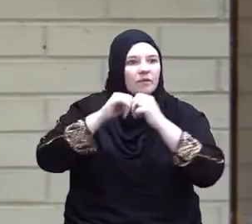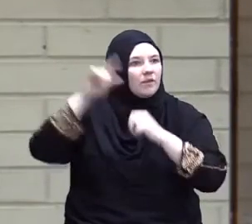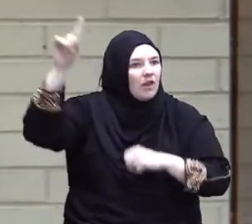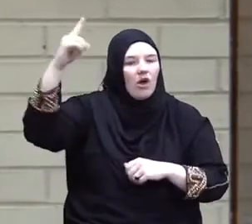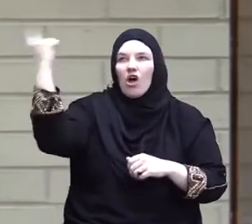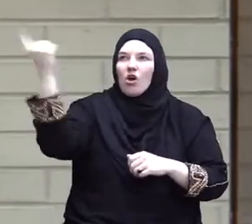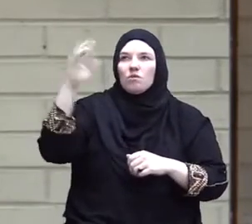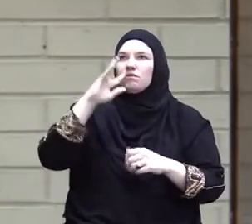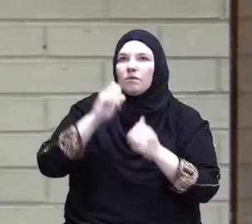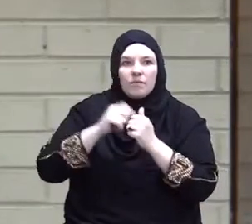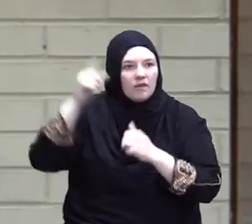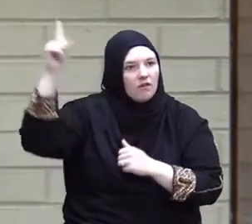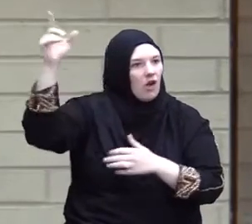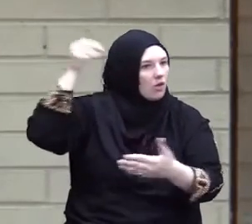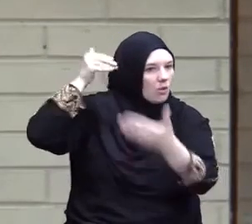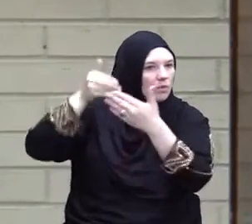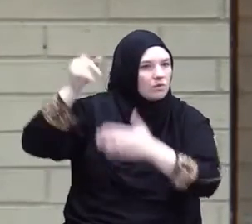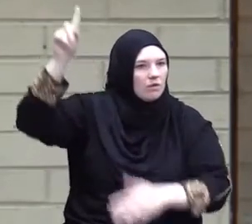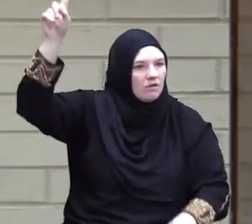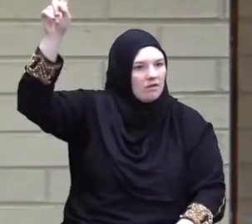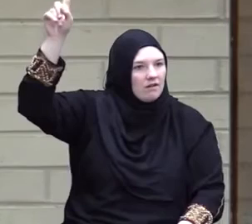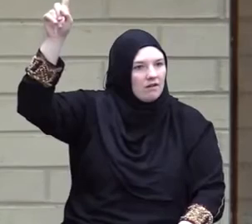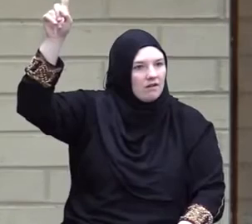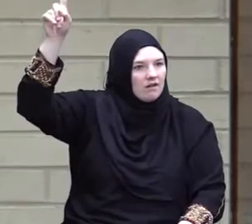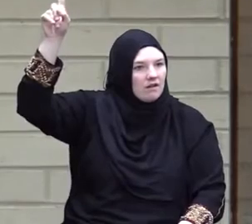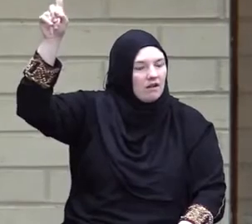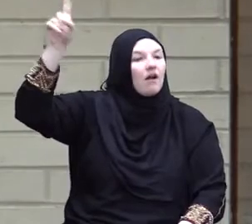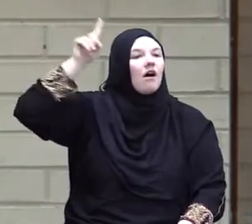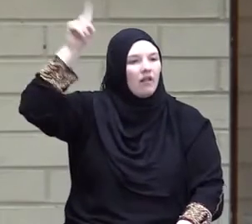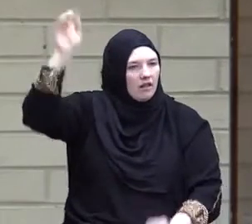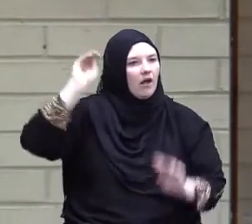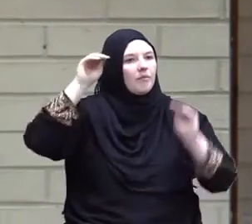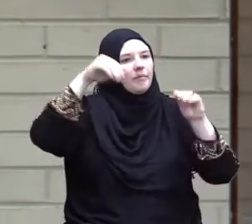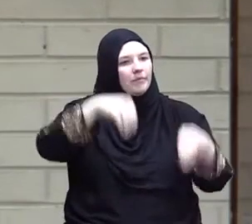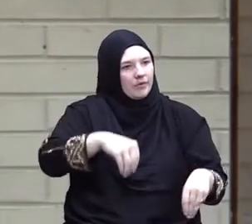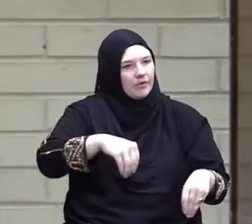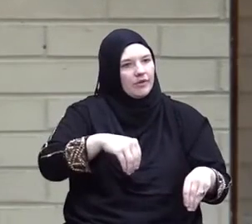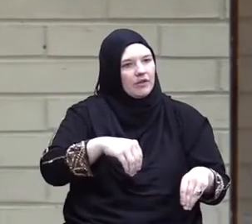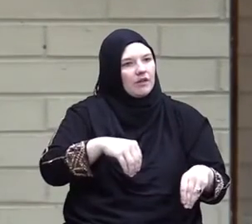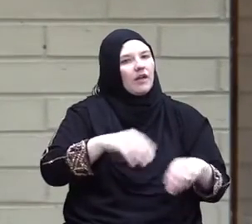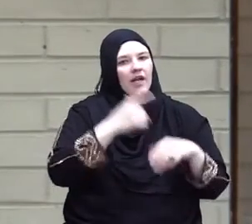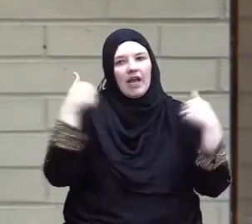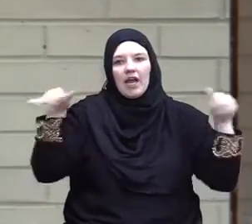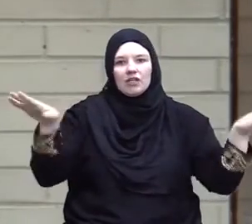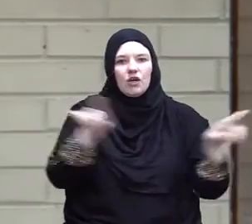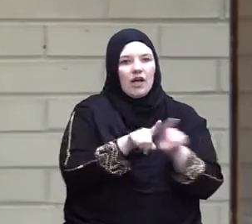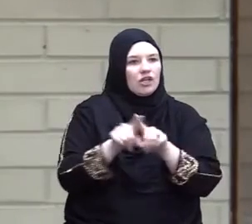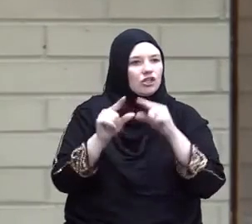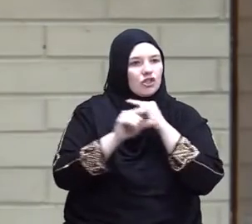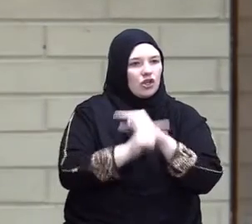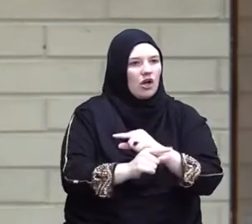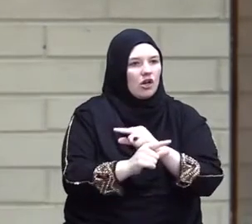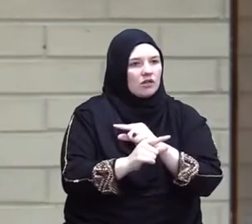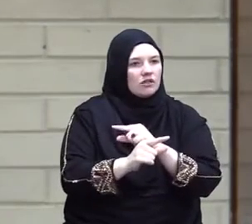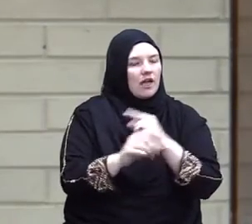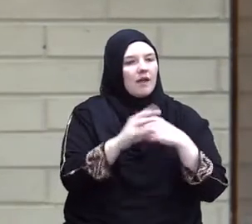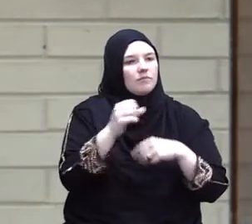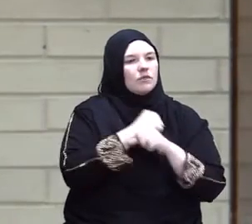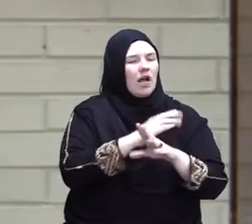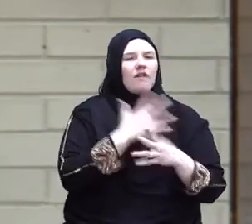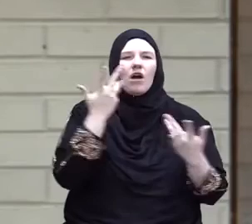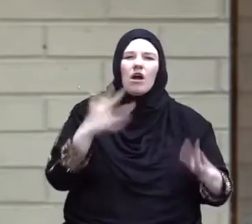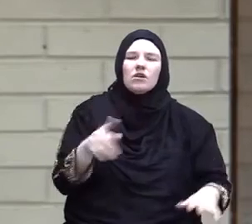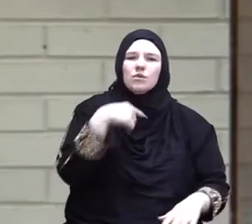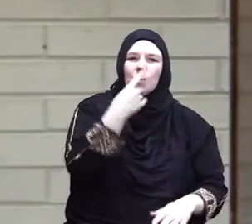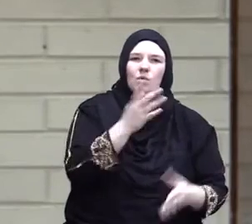subhanahu wa ta'ala. He sets them as guards and protectors. I told you the story before